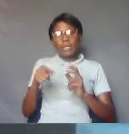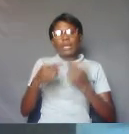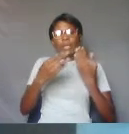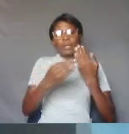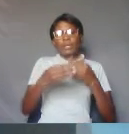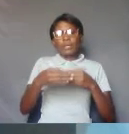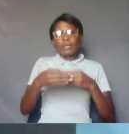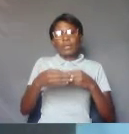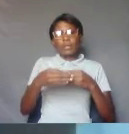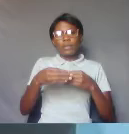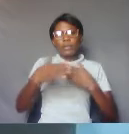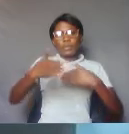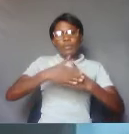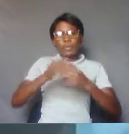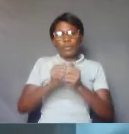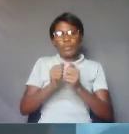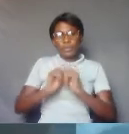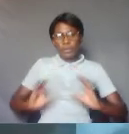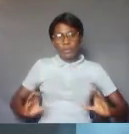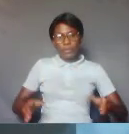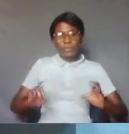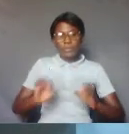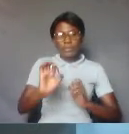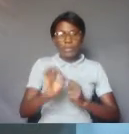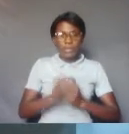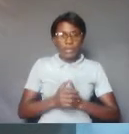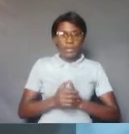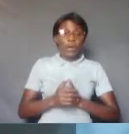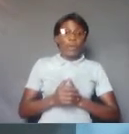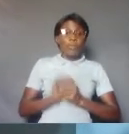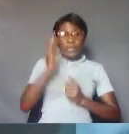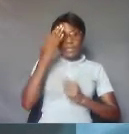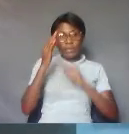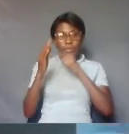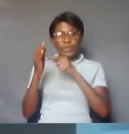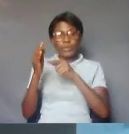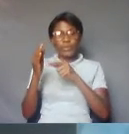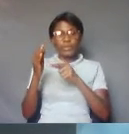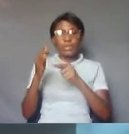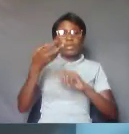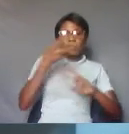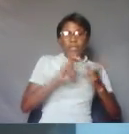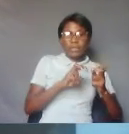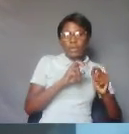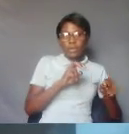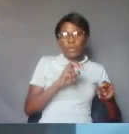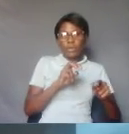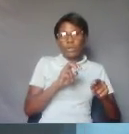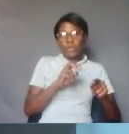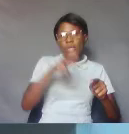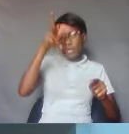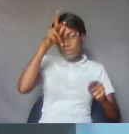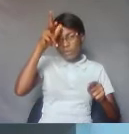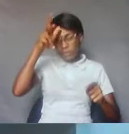to move the wheelchair. And she says in this image, the disabled God is not